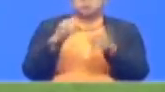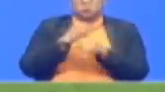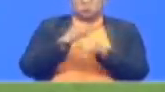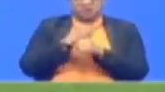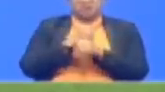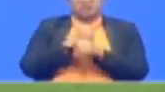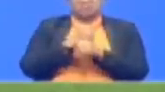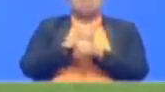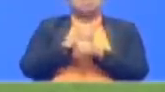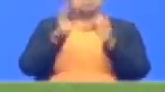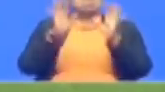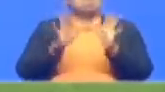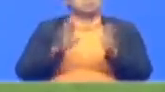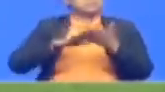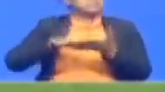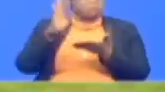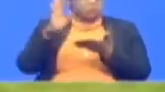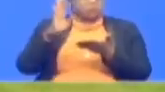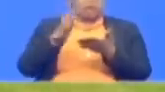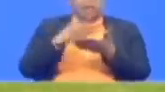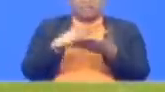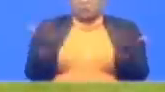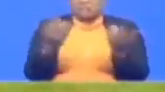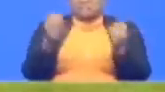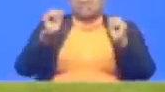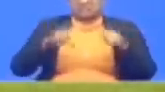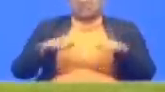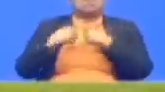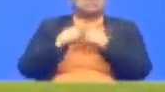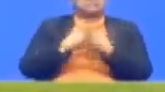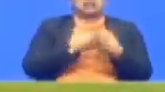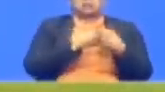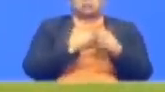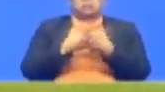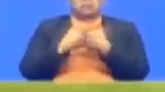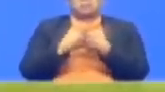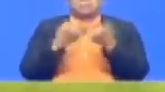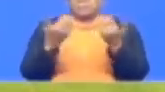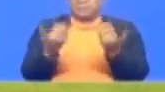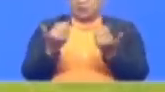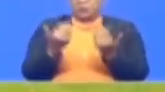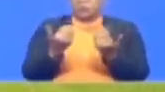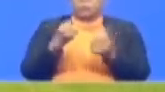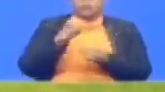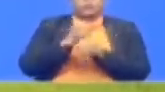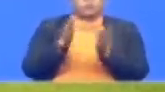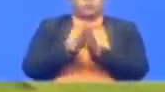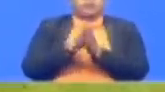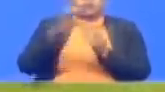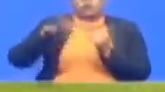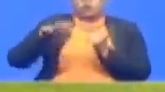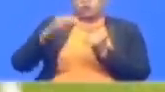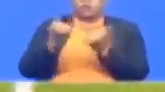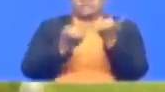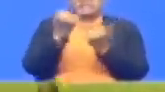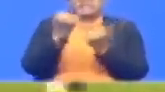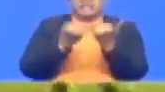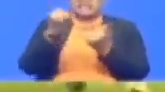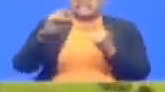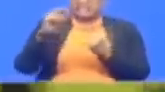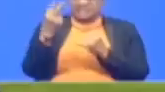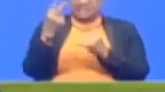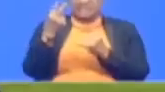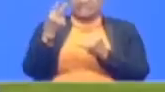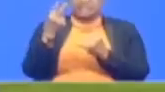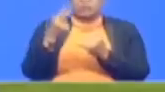team chemistry, it's going to be a struggle in the pitch. First test will be up against the Democratic Republic of Congo on Saturday in their second pre-AFCON